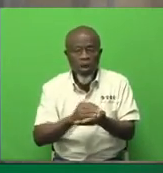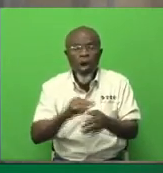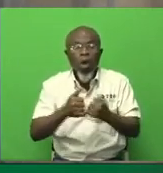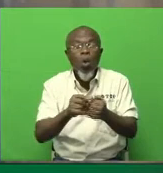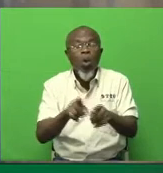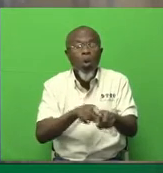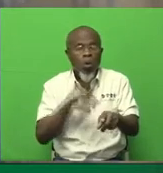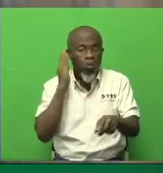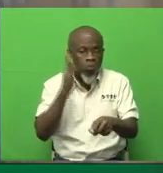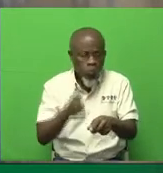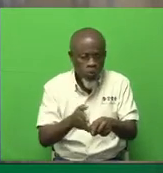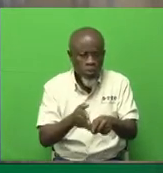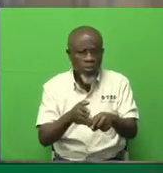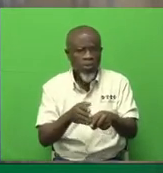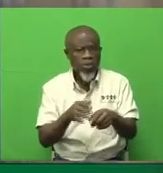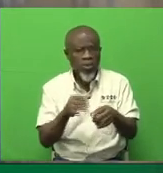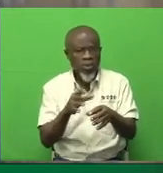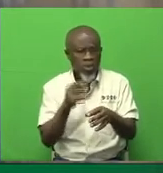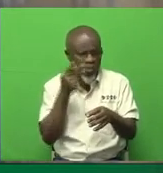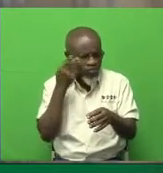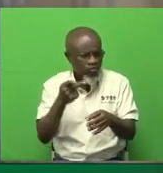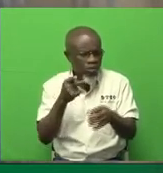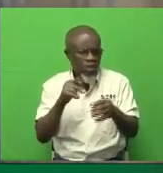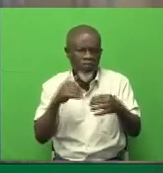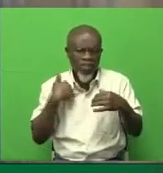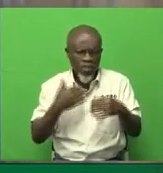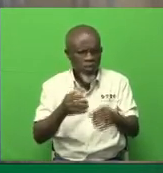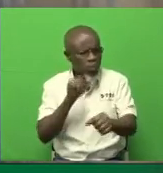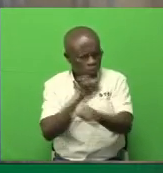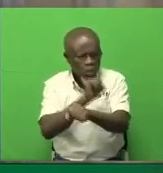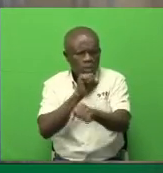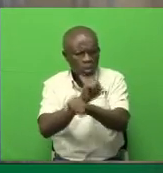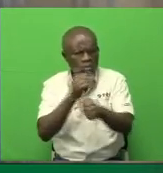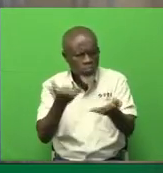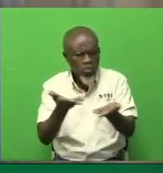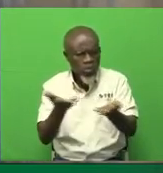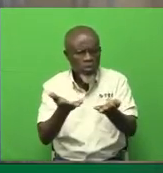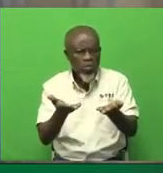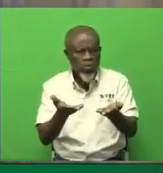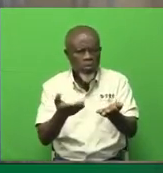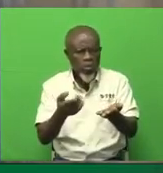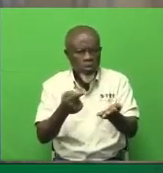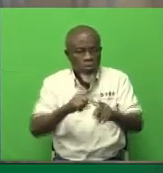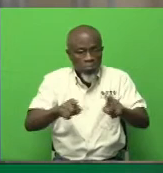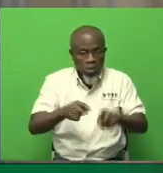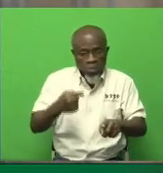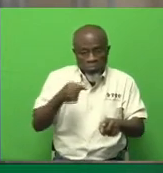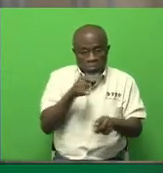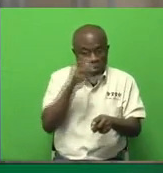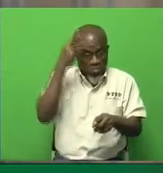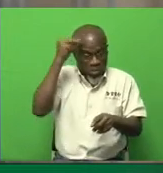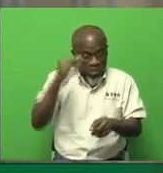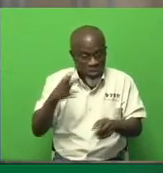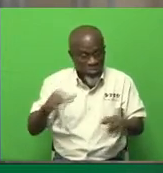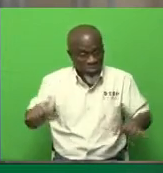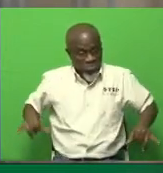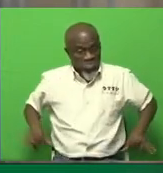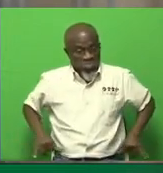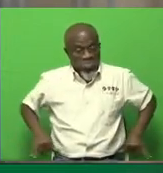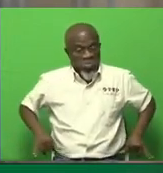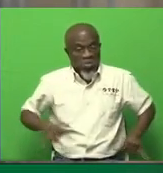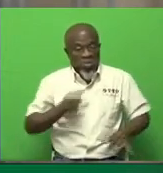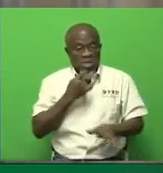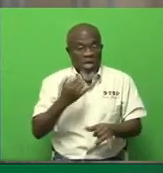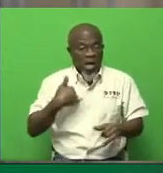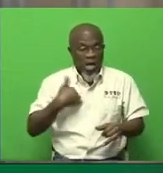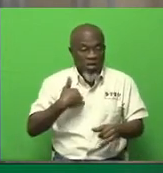how much more are you going to spend to get it going so the minister boasted now about 78 lots and five